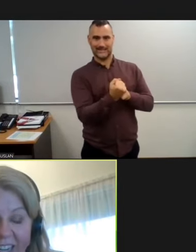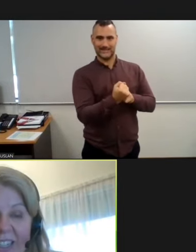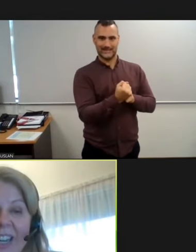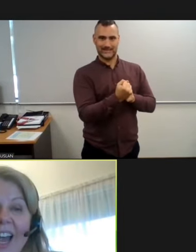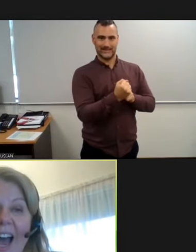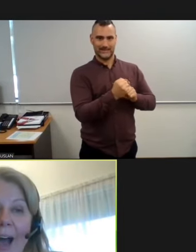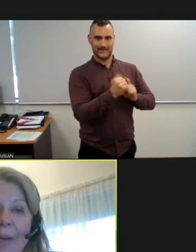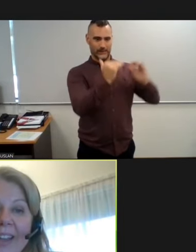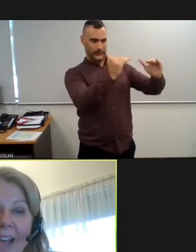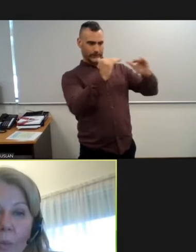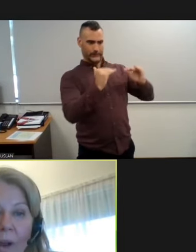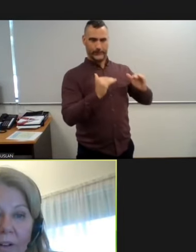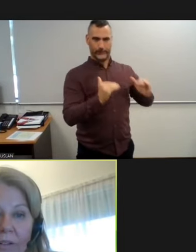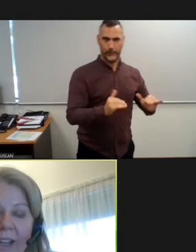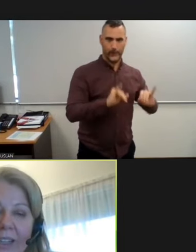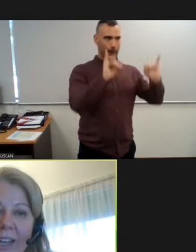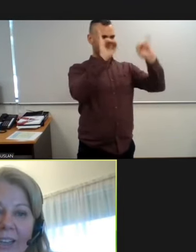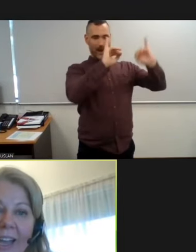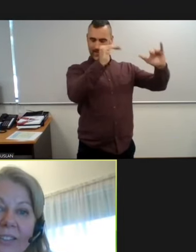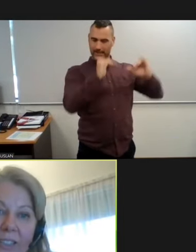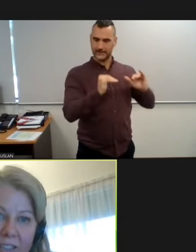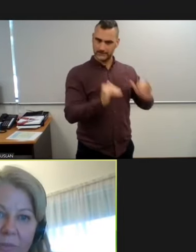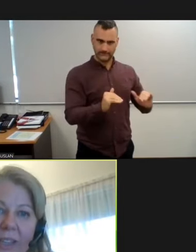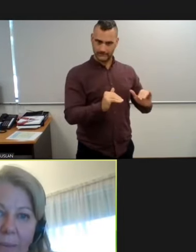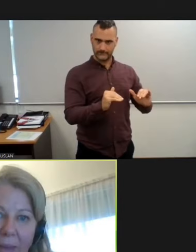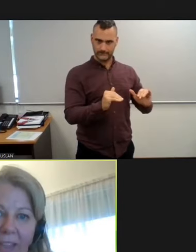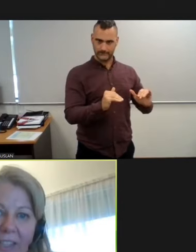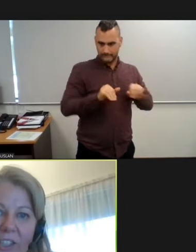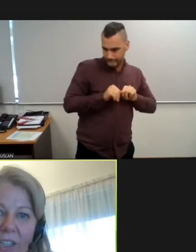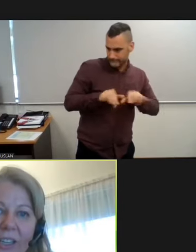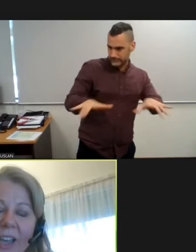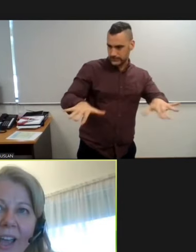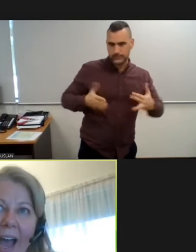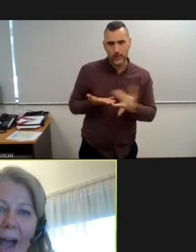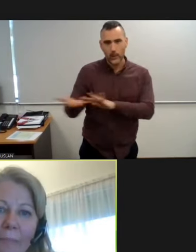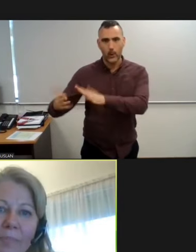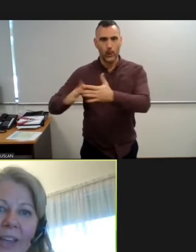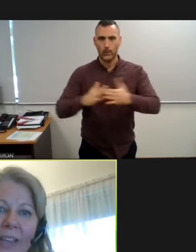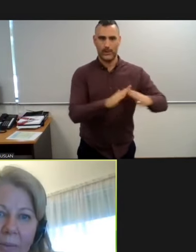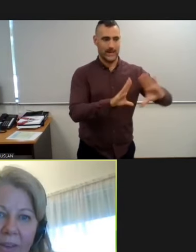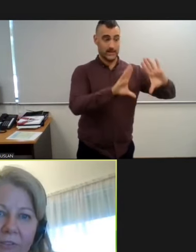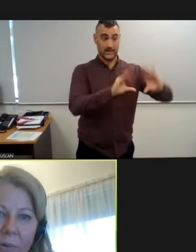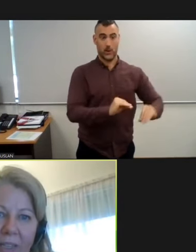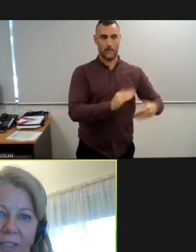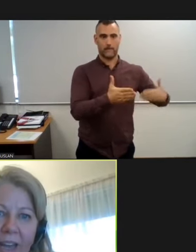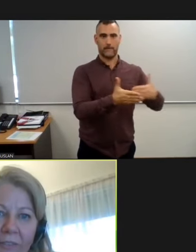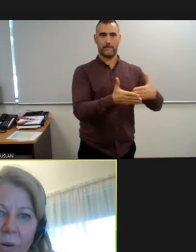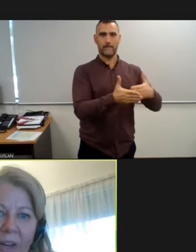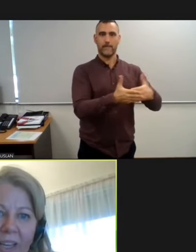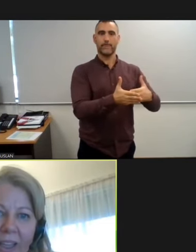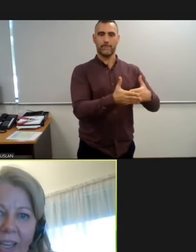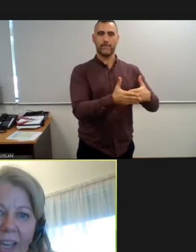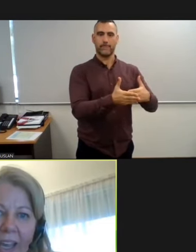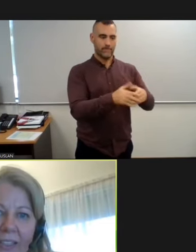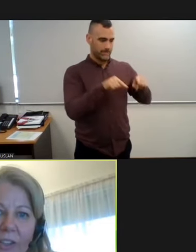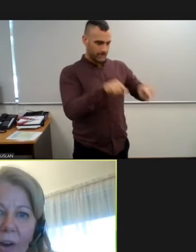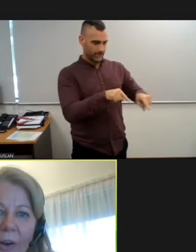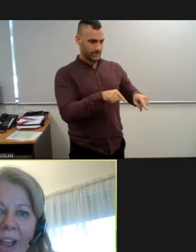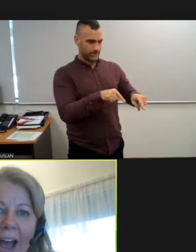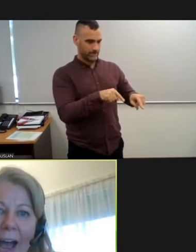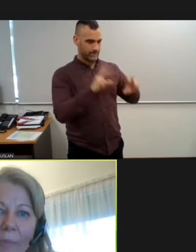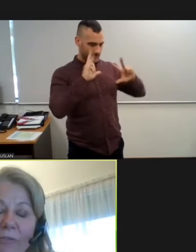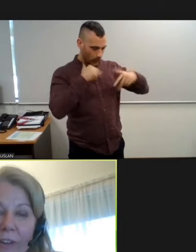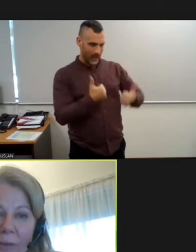to that need, and how well and how sensibly they're managing keeping everyone safe who are in their care.